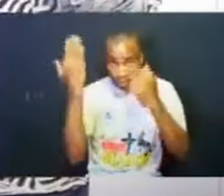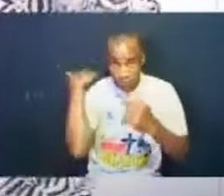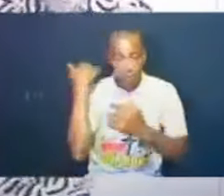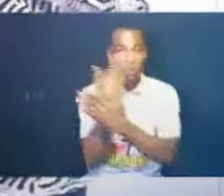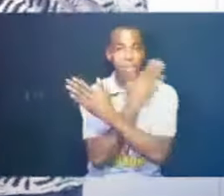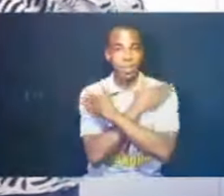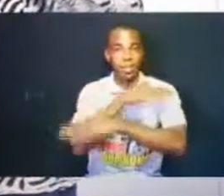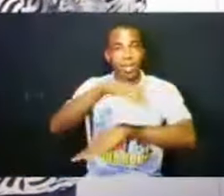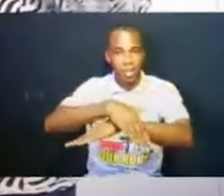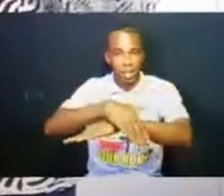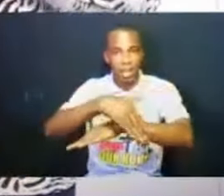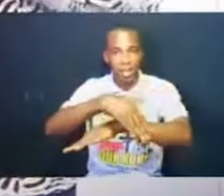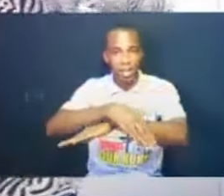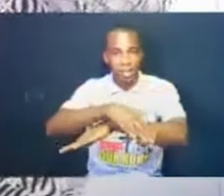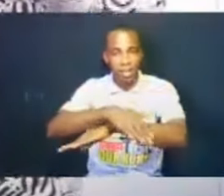but